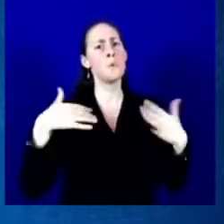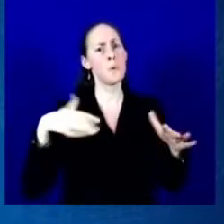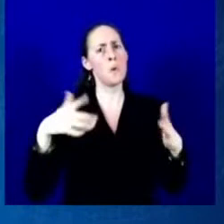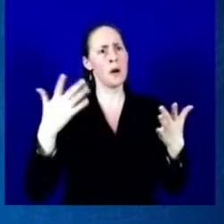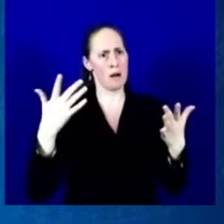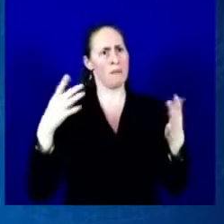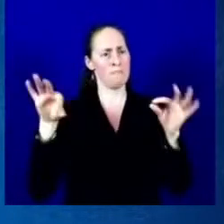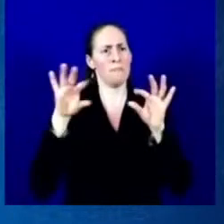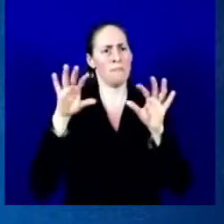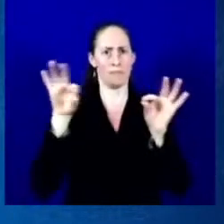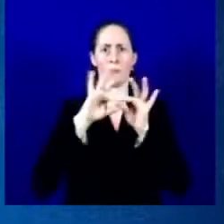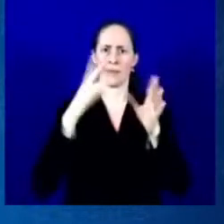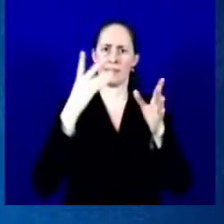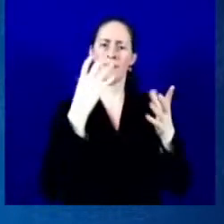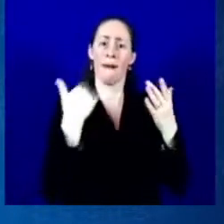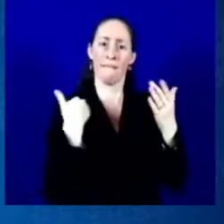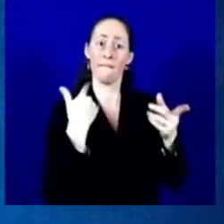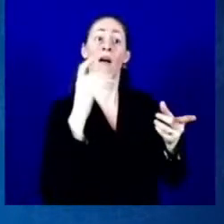We know how to do this.